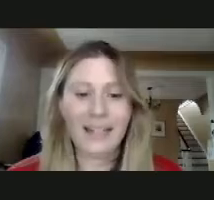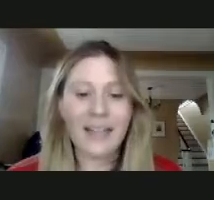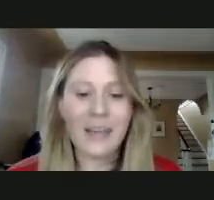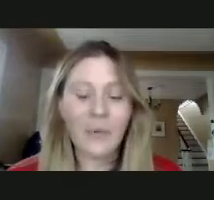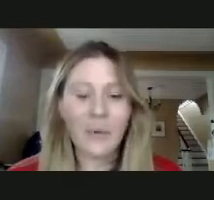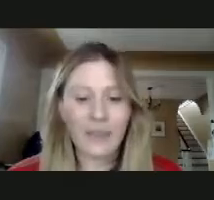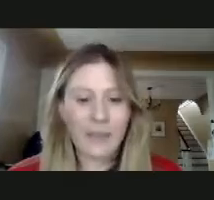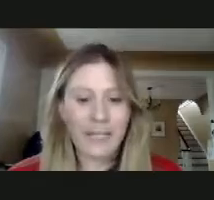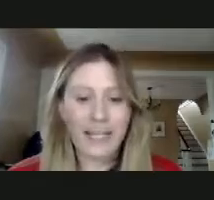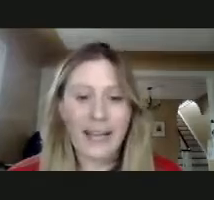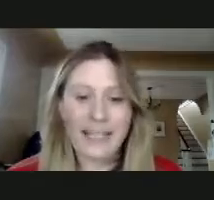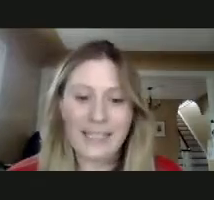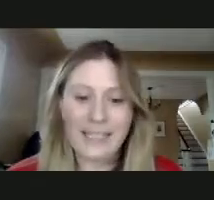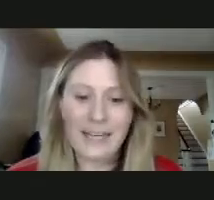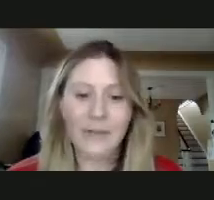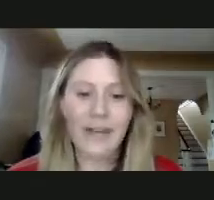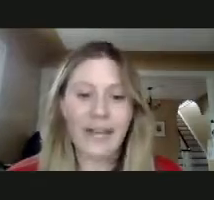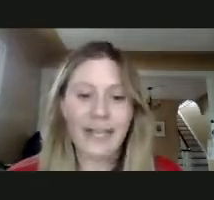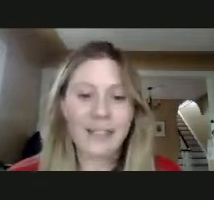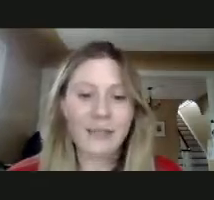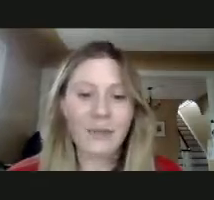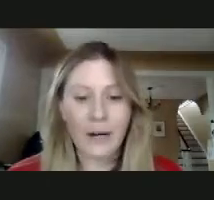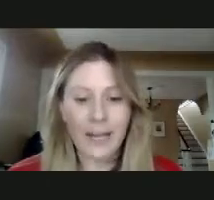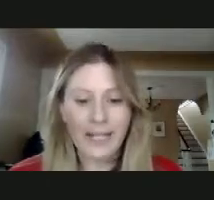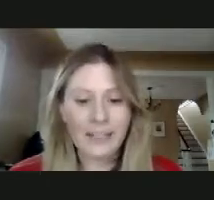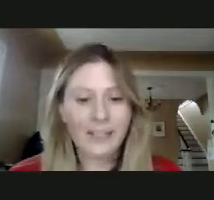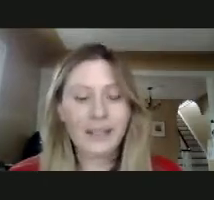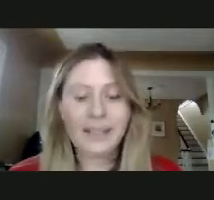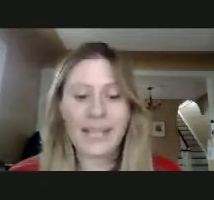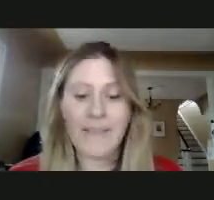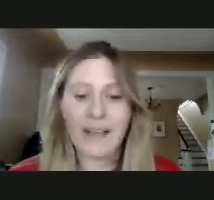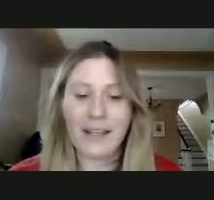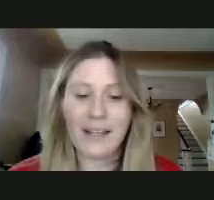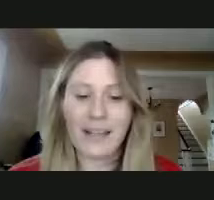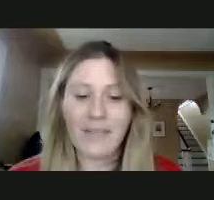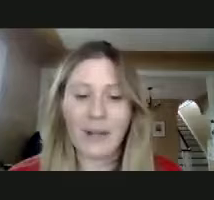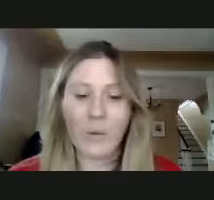312-626-6799 with the meeting ID of